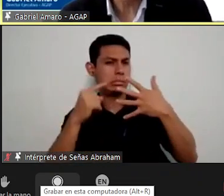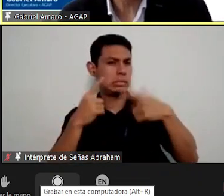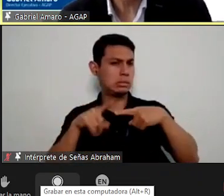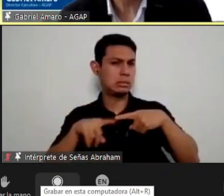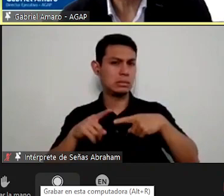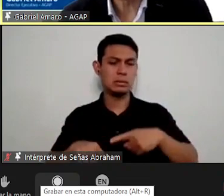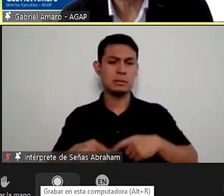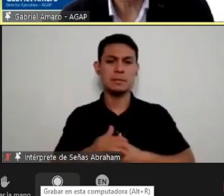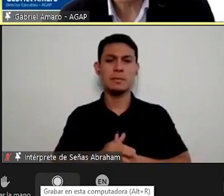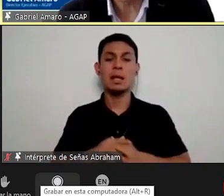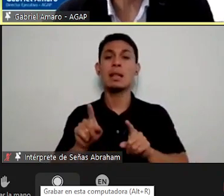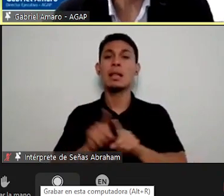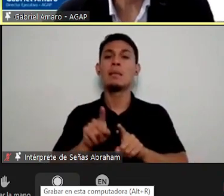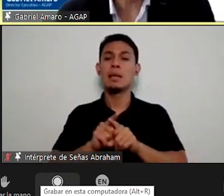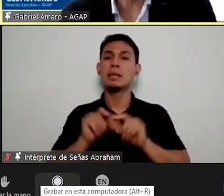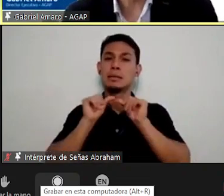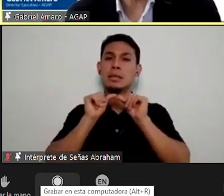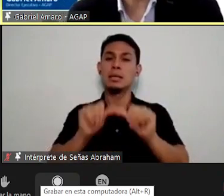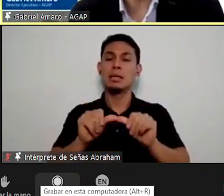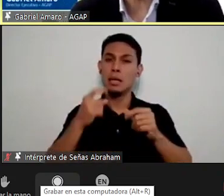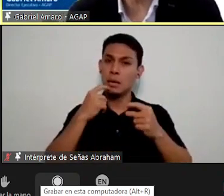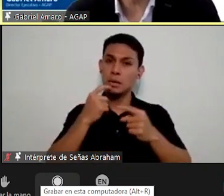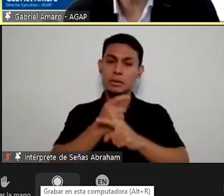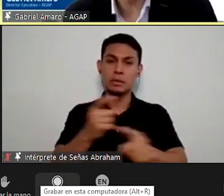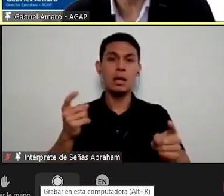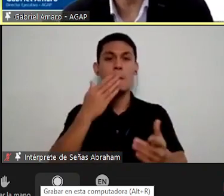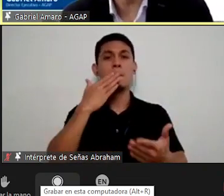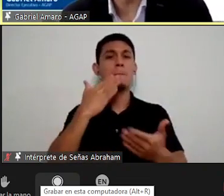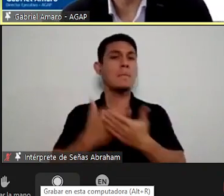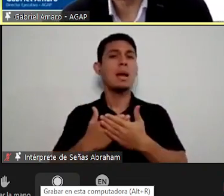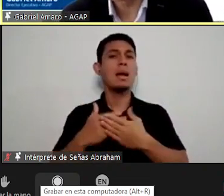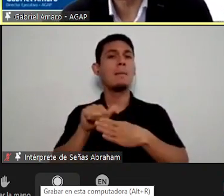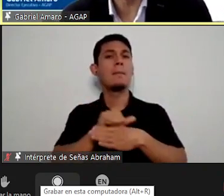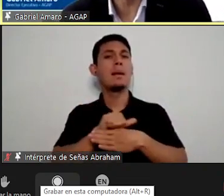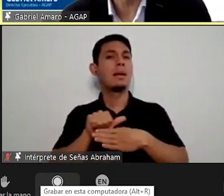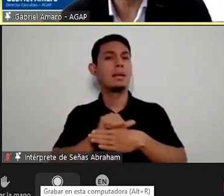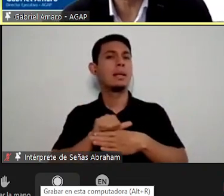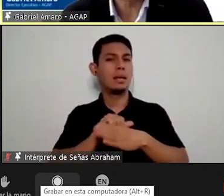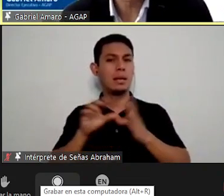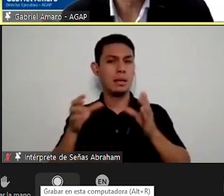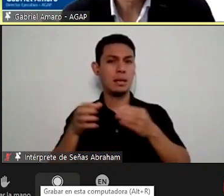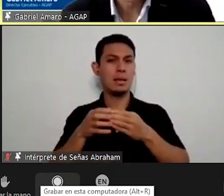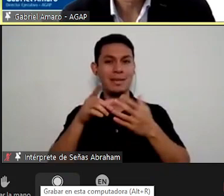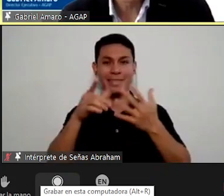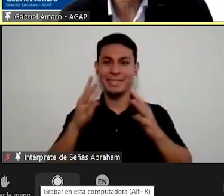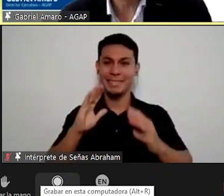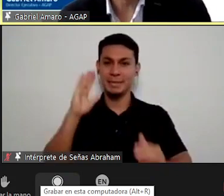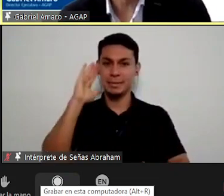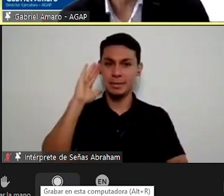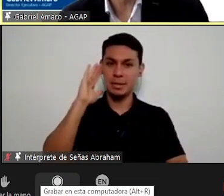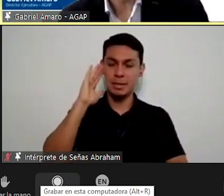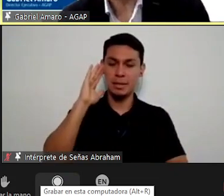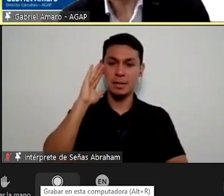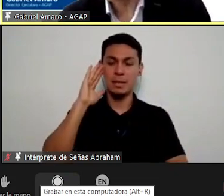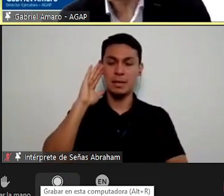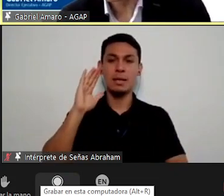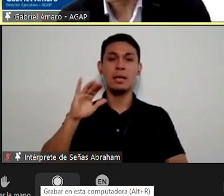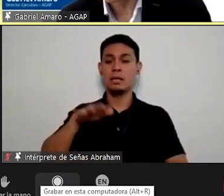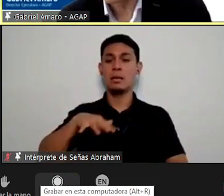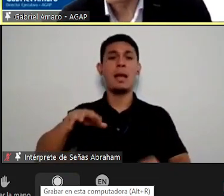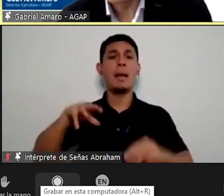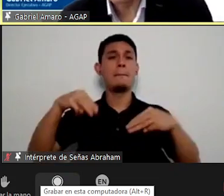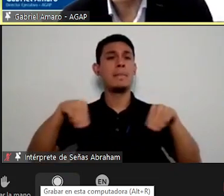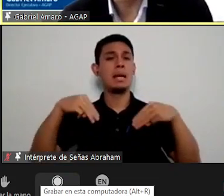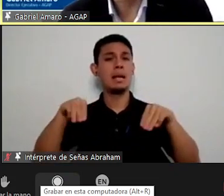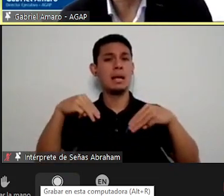country etc etc moreover to continue to further the best practices in the sector as you know